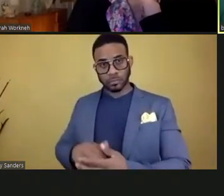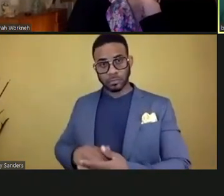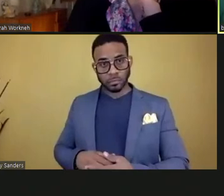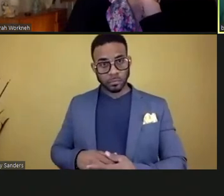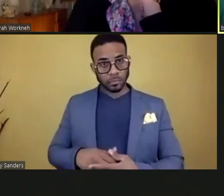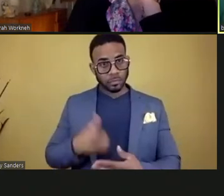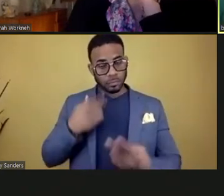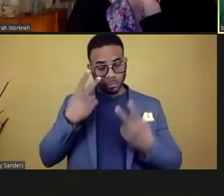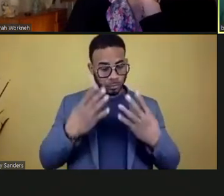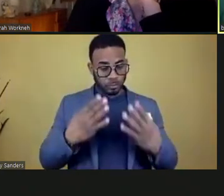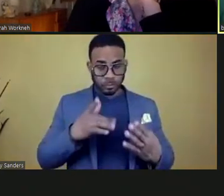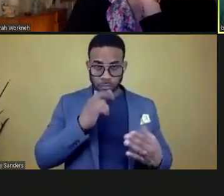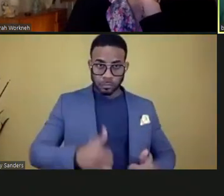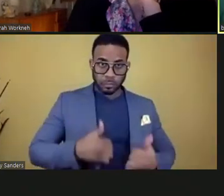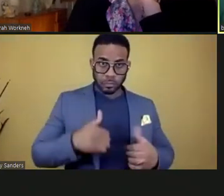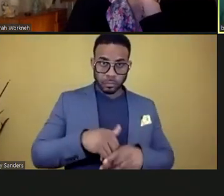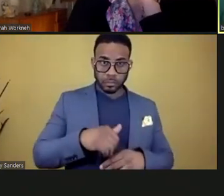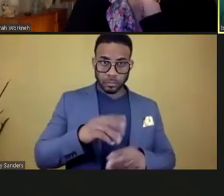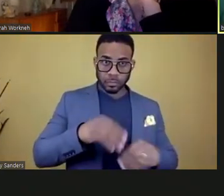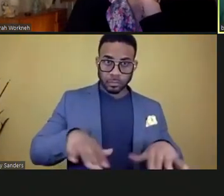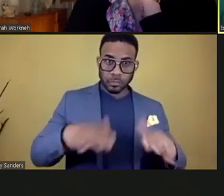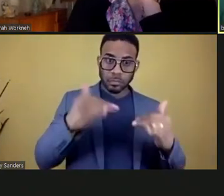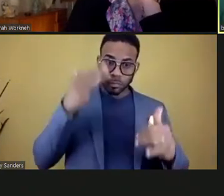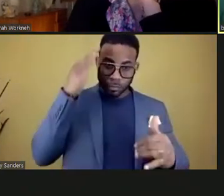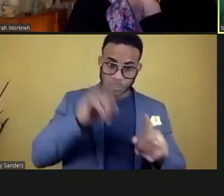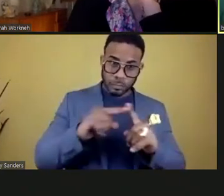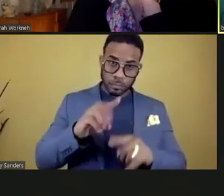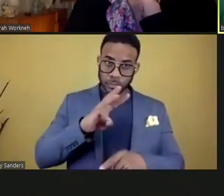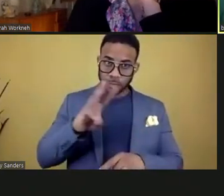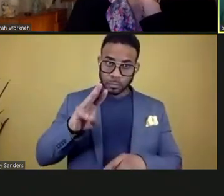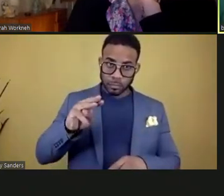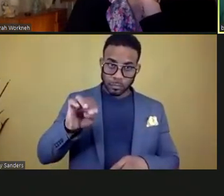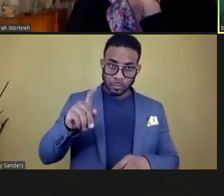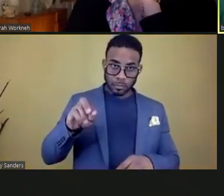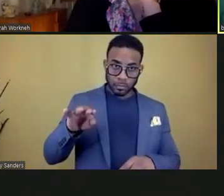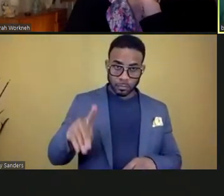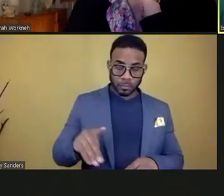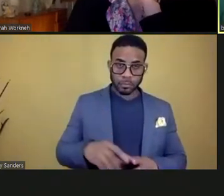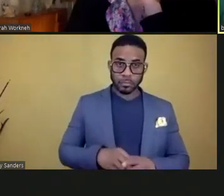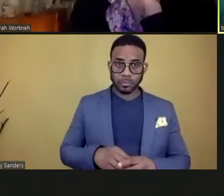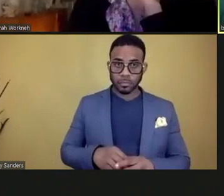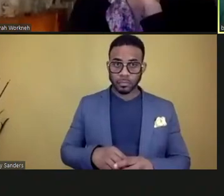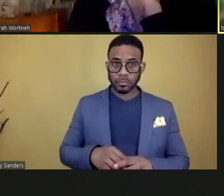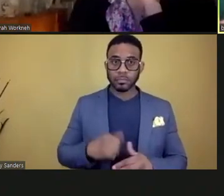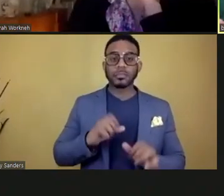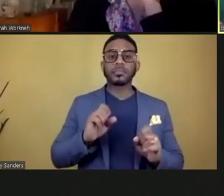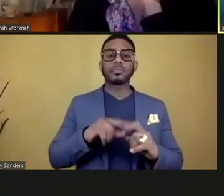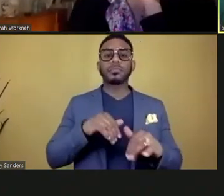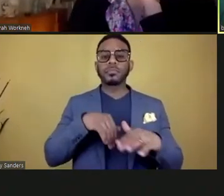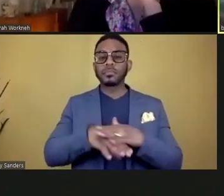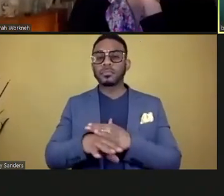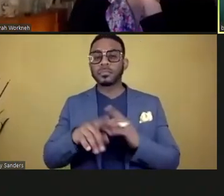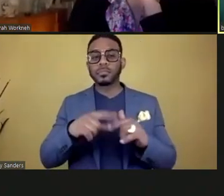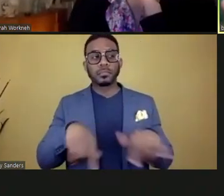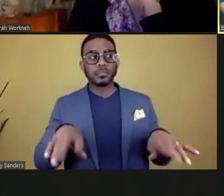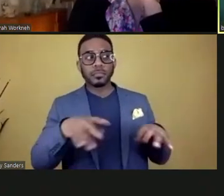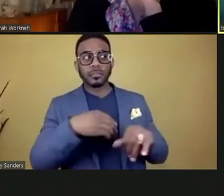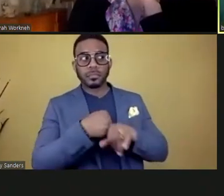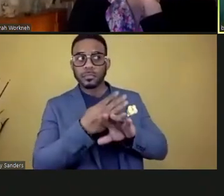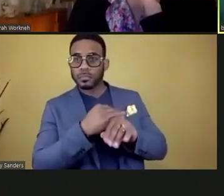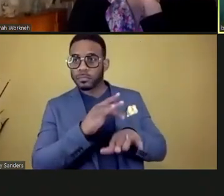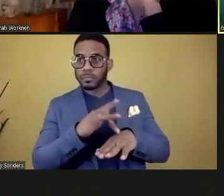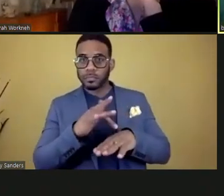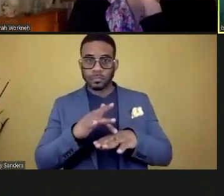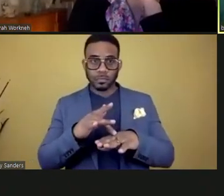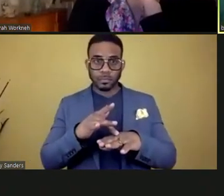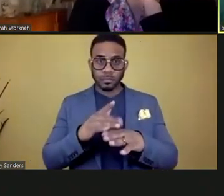am a visitor who resides in a land now known as West Medford. I am able to enter into this virtual space